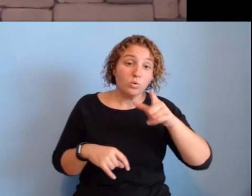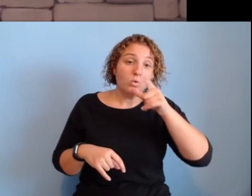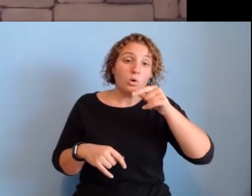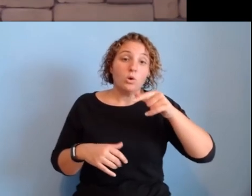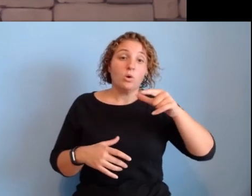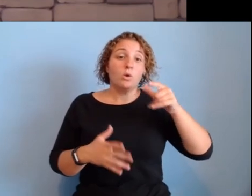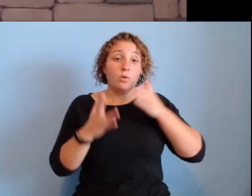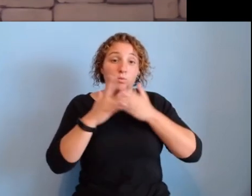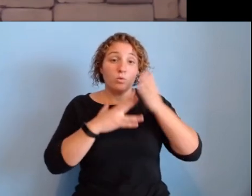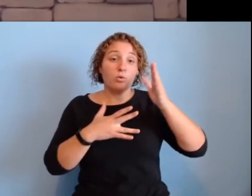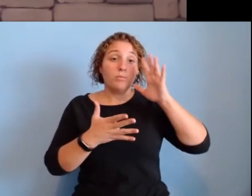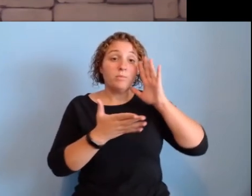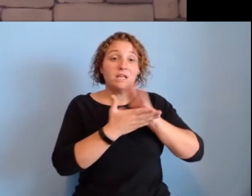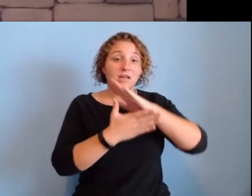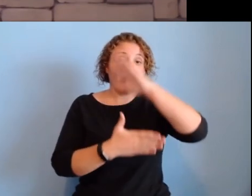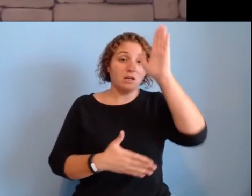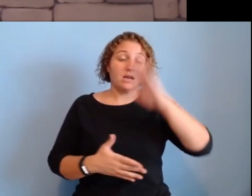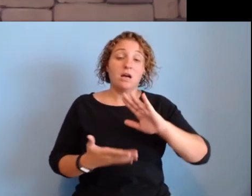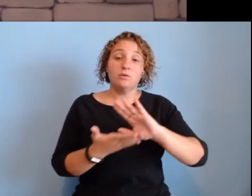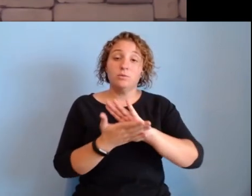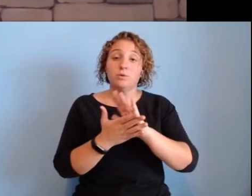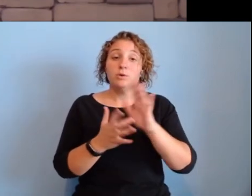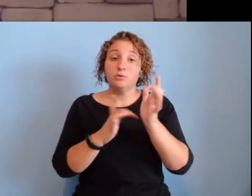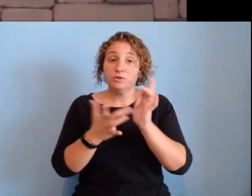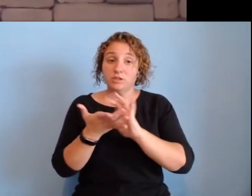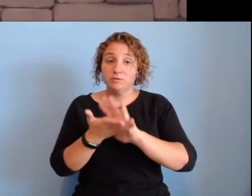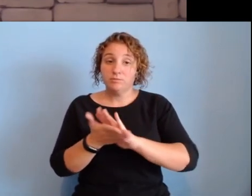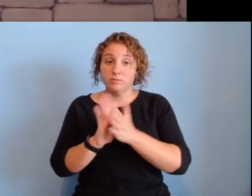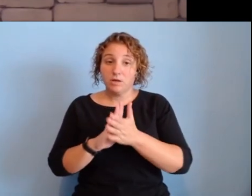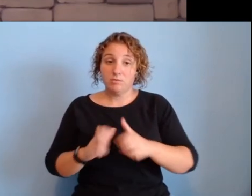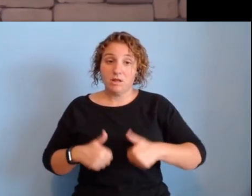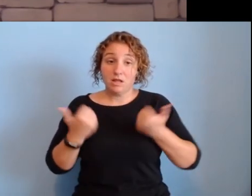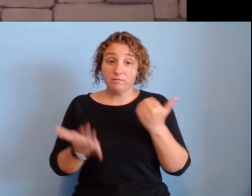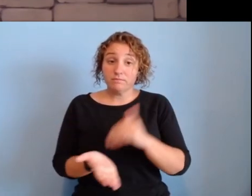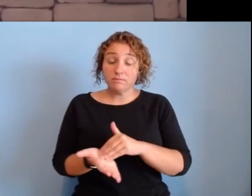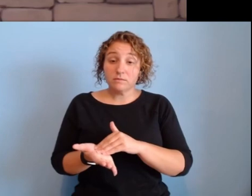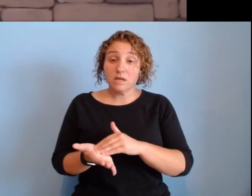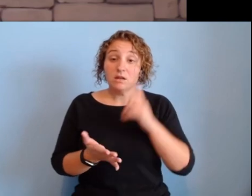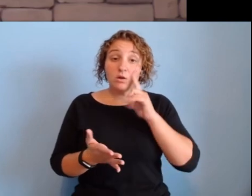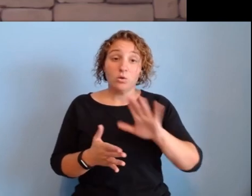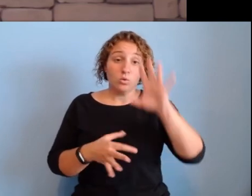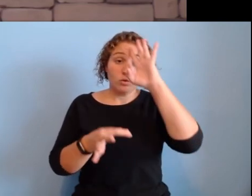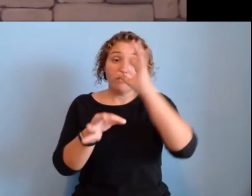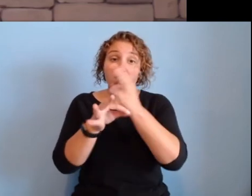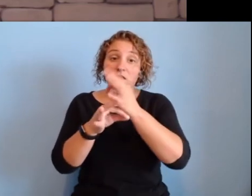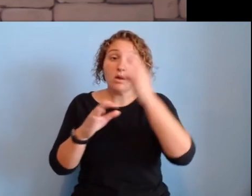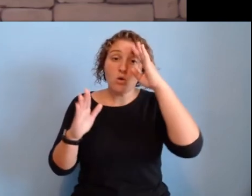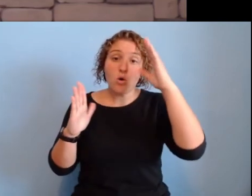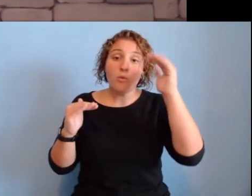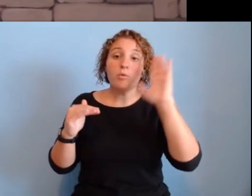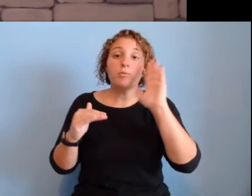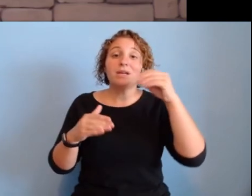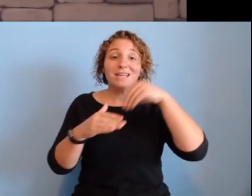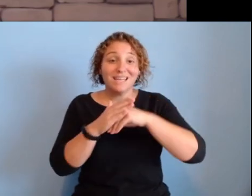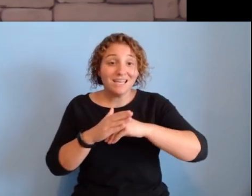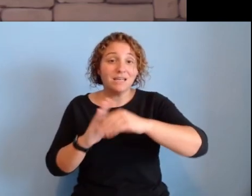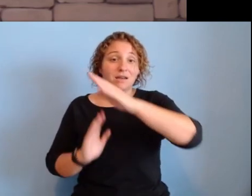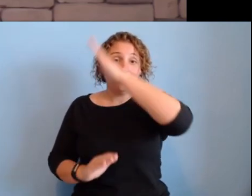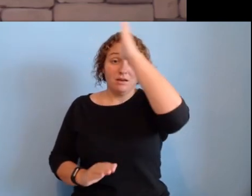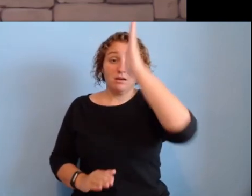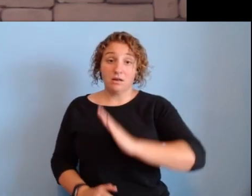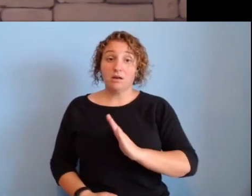God that raised him up from the dead and gave him glory. Amen. That your faith and your hope might be in God. Next one,